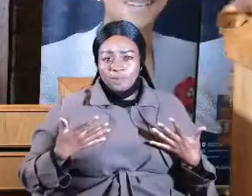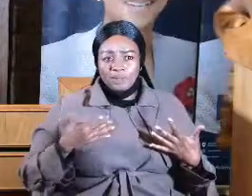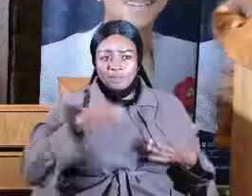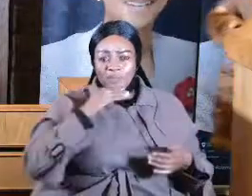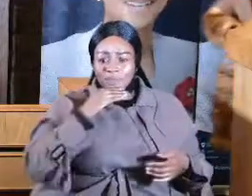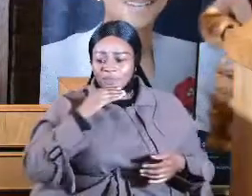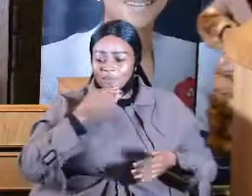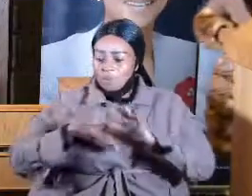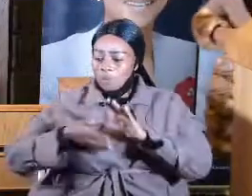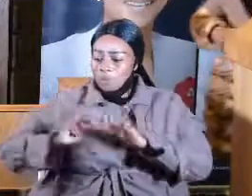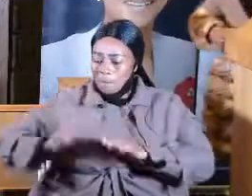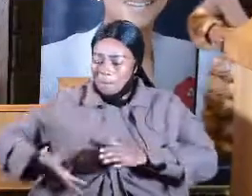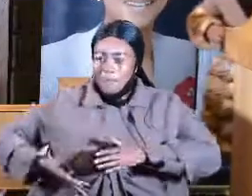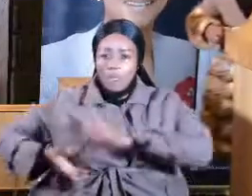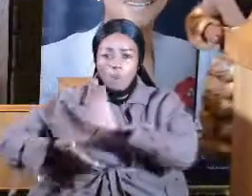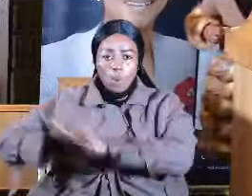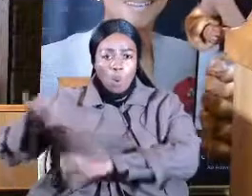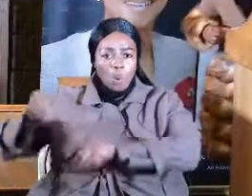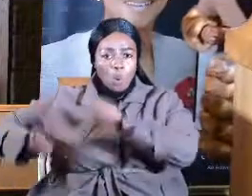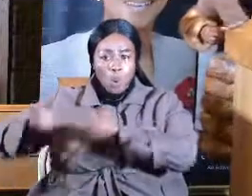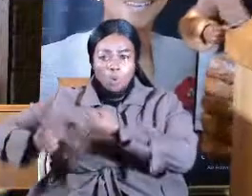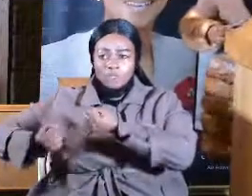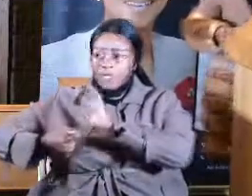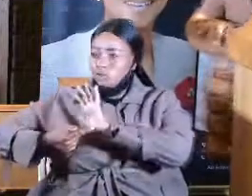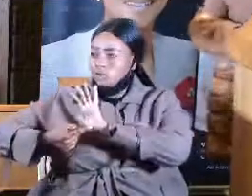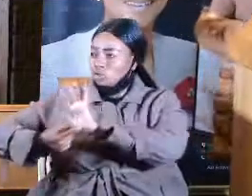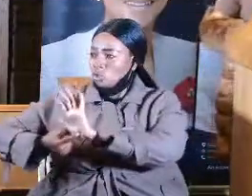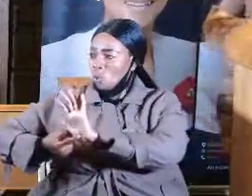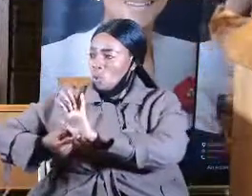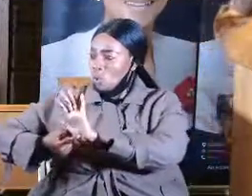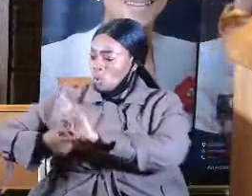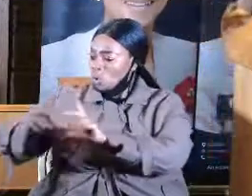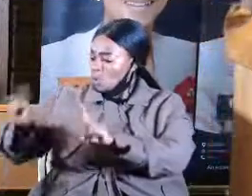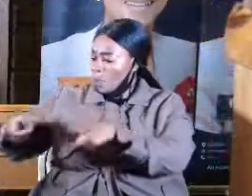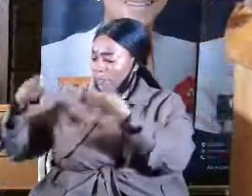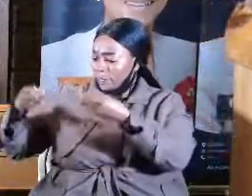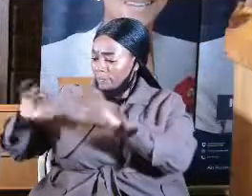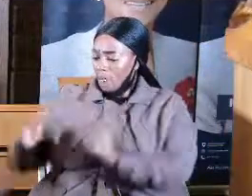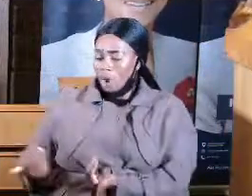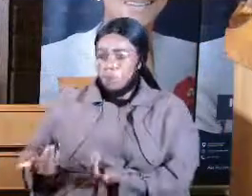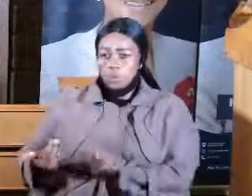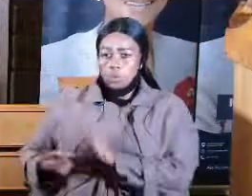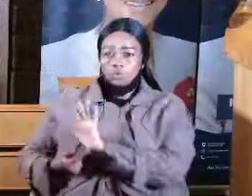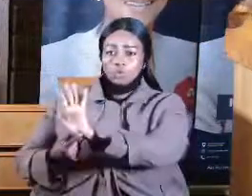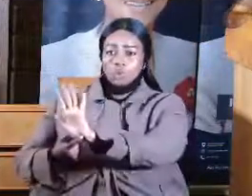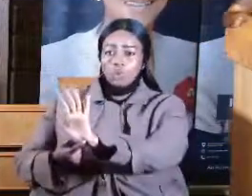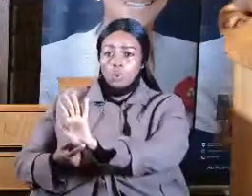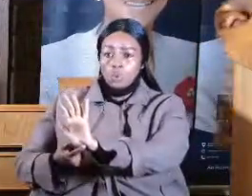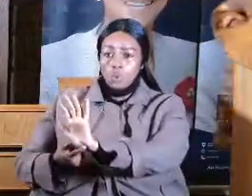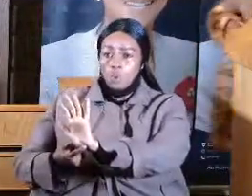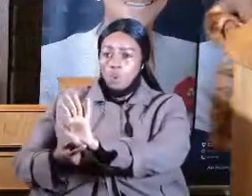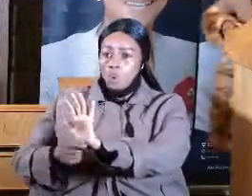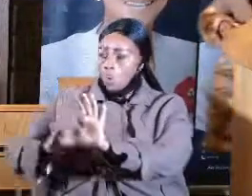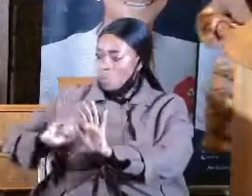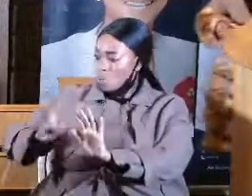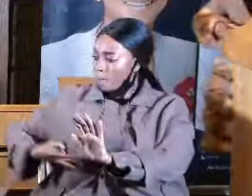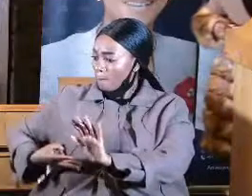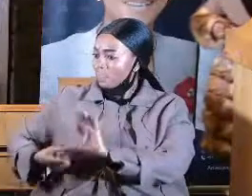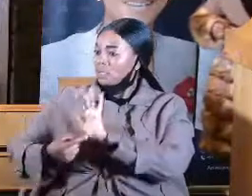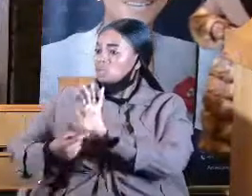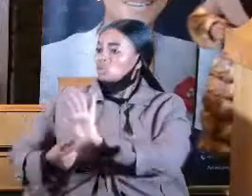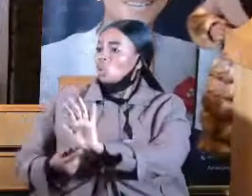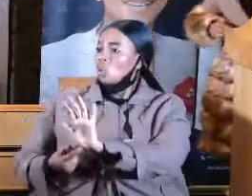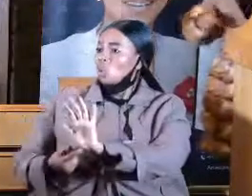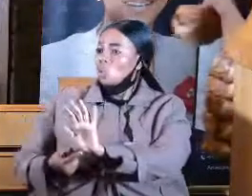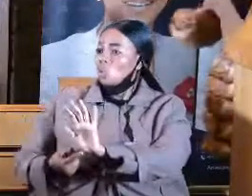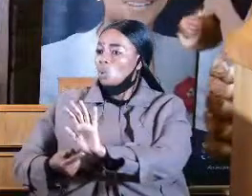court and they're being asked to show us how were you raped. Women are asked ridiculous questions